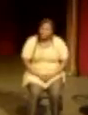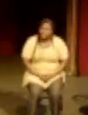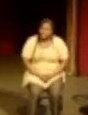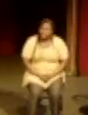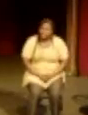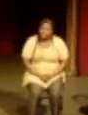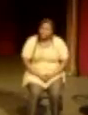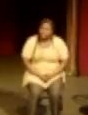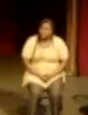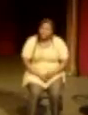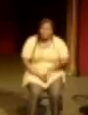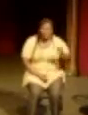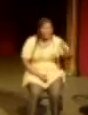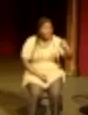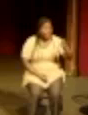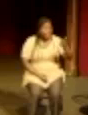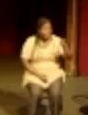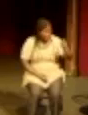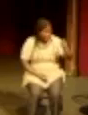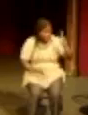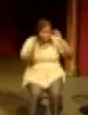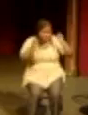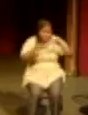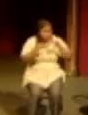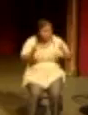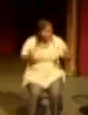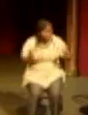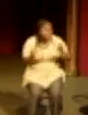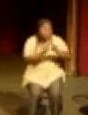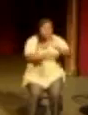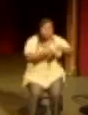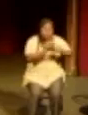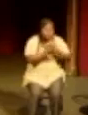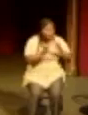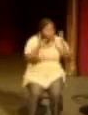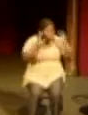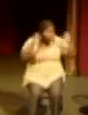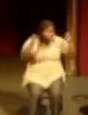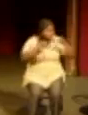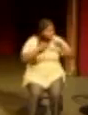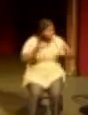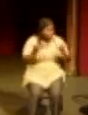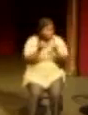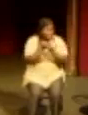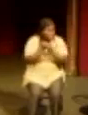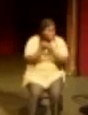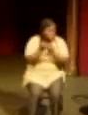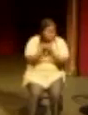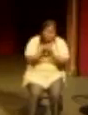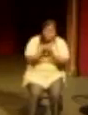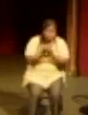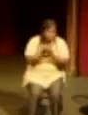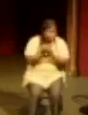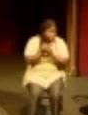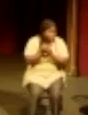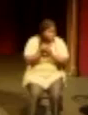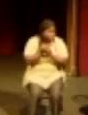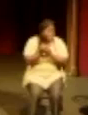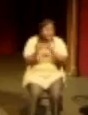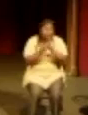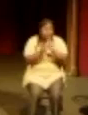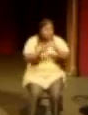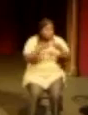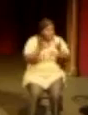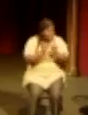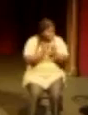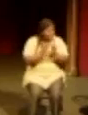to Megan Tierce in the president's office, as well as the entire president's office, for the support that they provide me and others. I